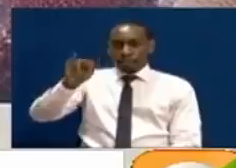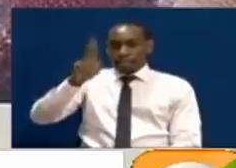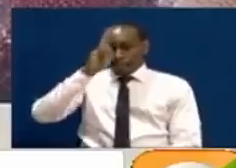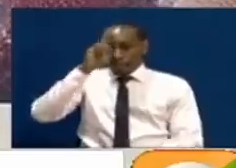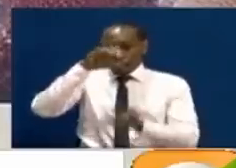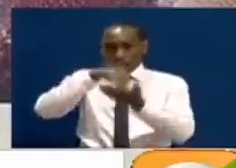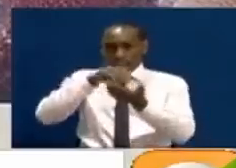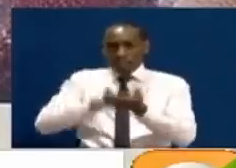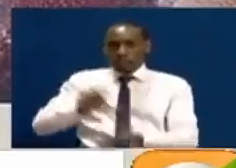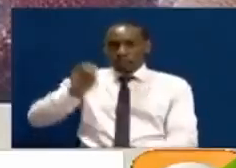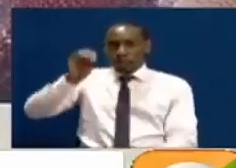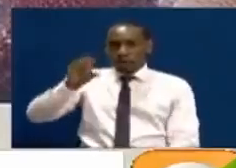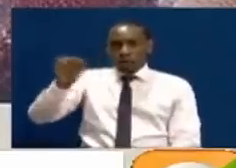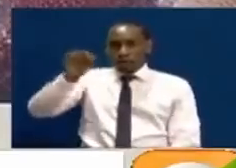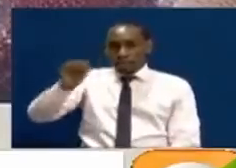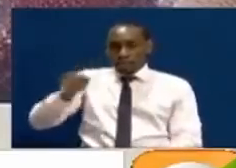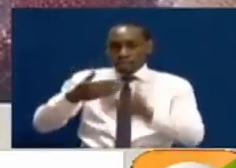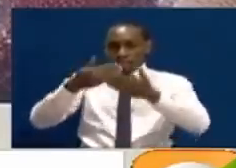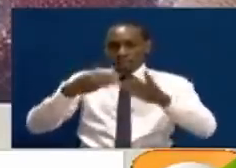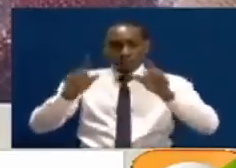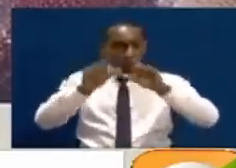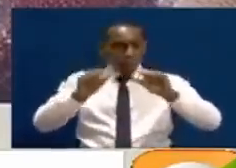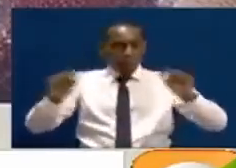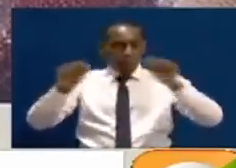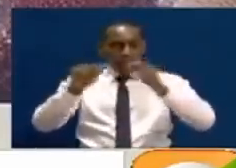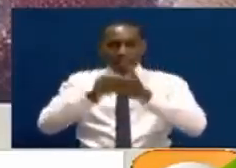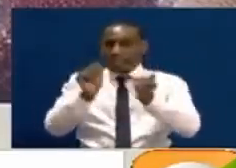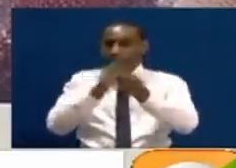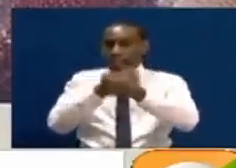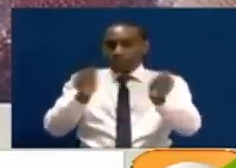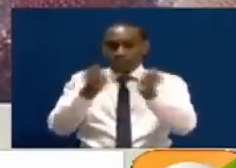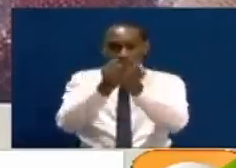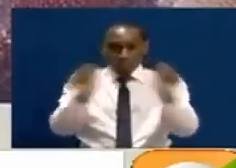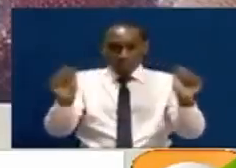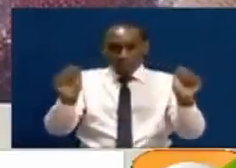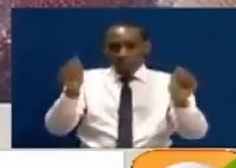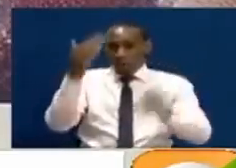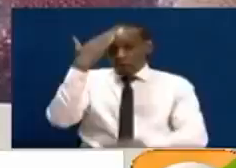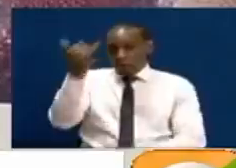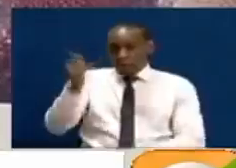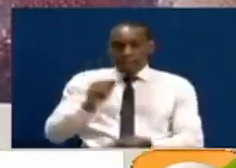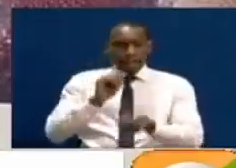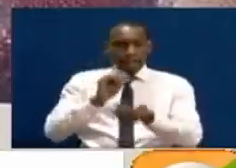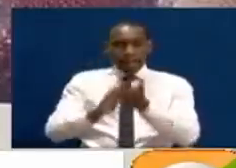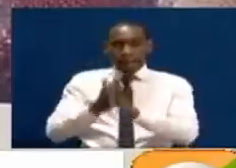The Kilimani OCS had earlier said that he could not release him because he